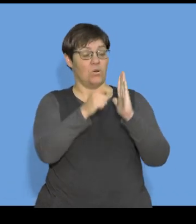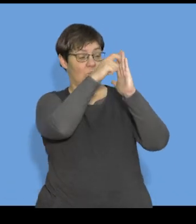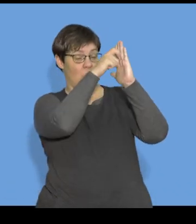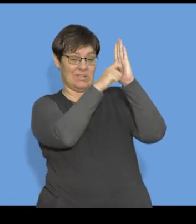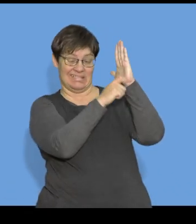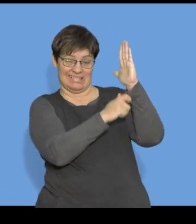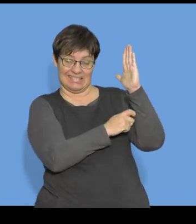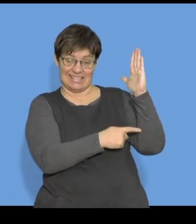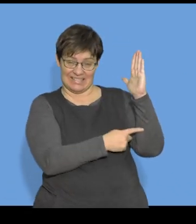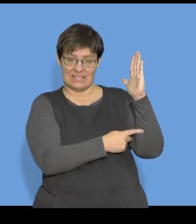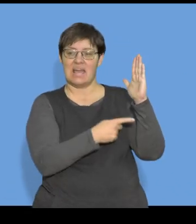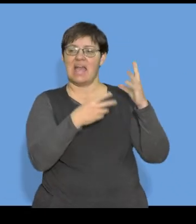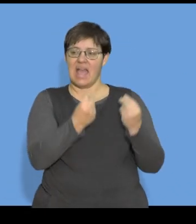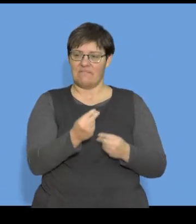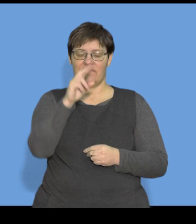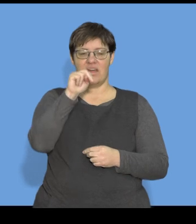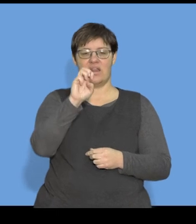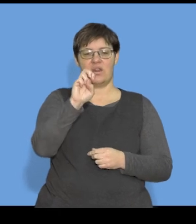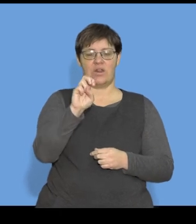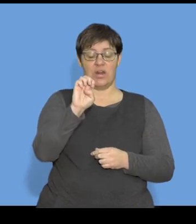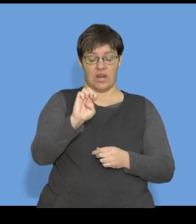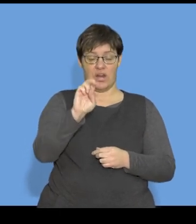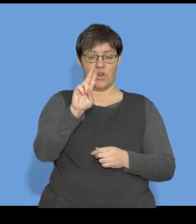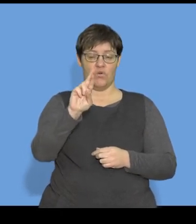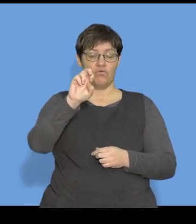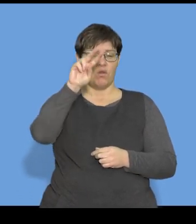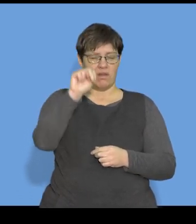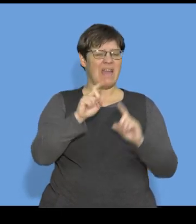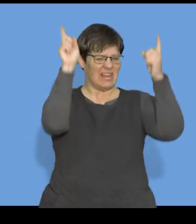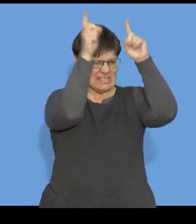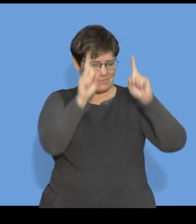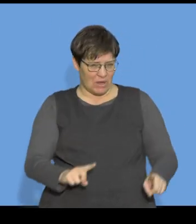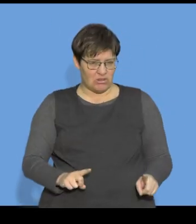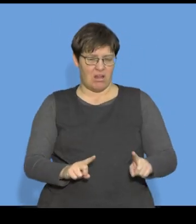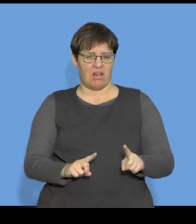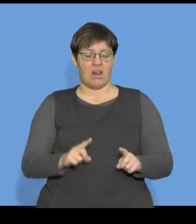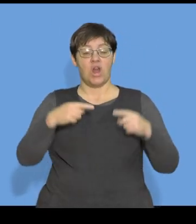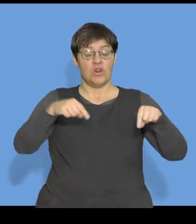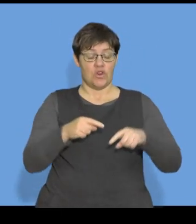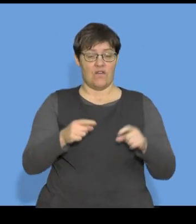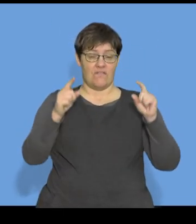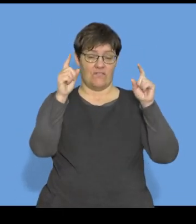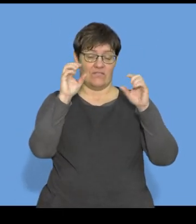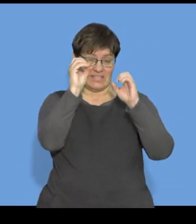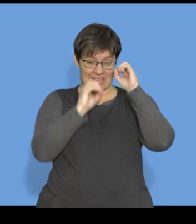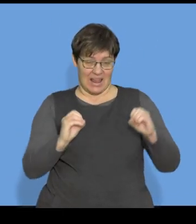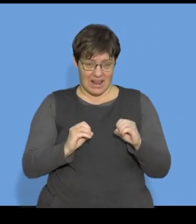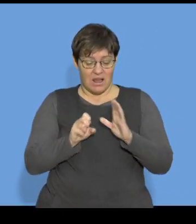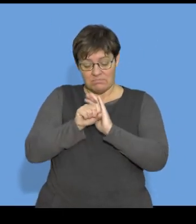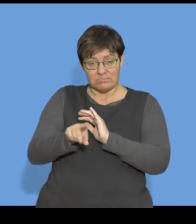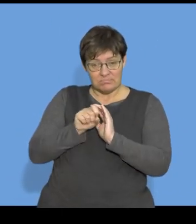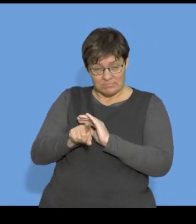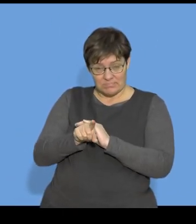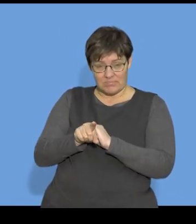keywords here. We've got neuron. That is a specialized nerve cell which transmits the impulse. The